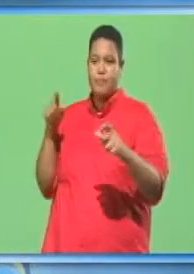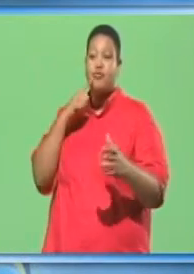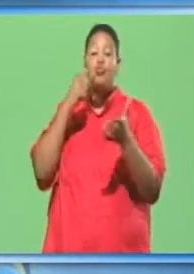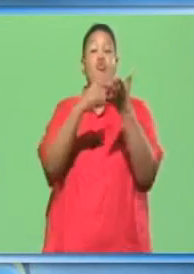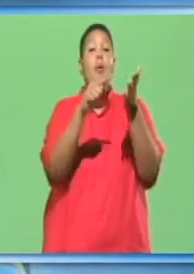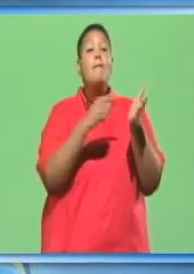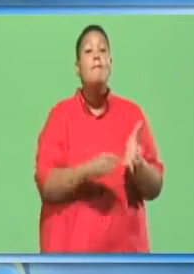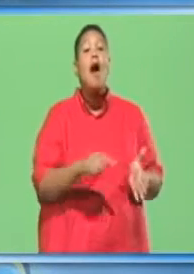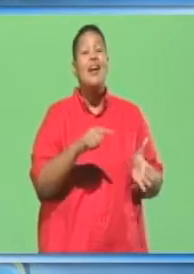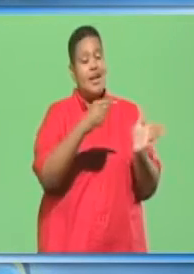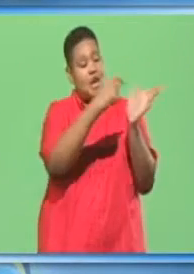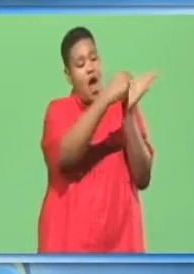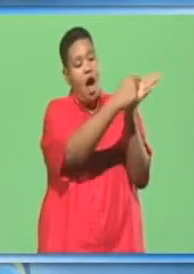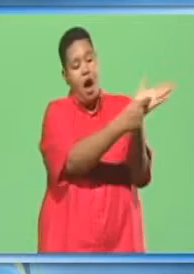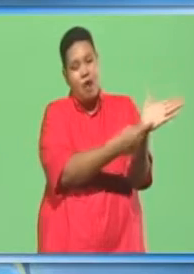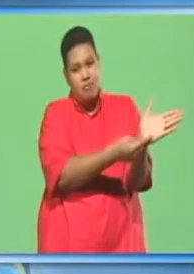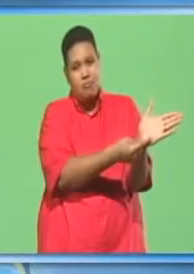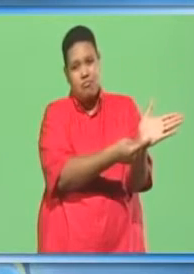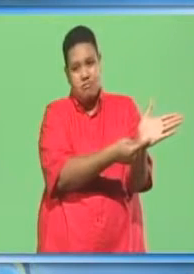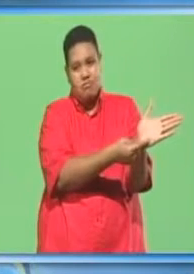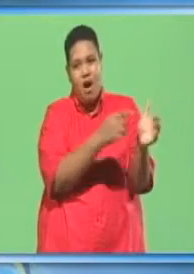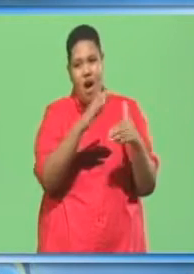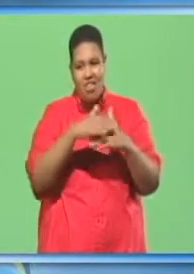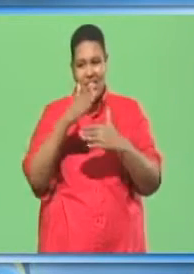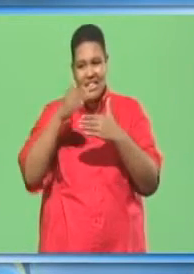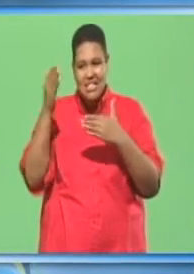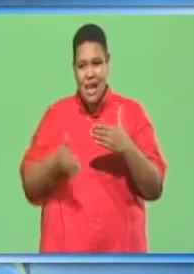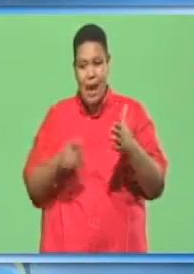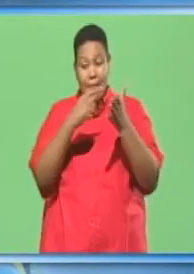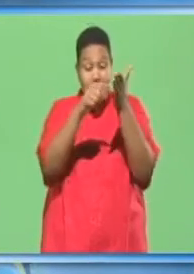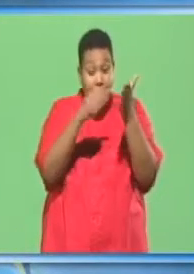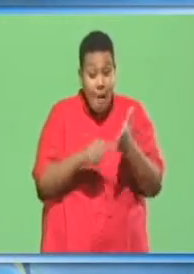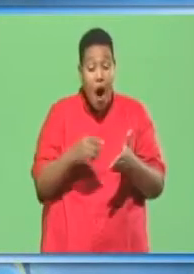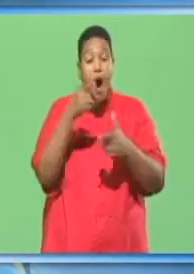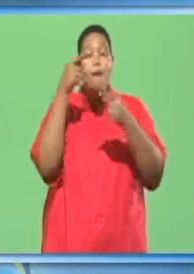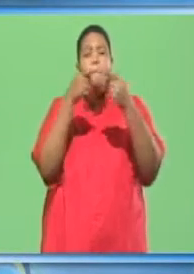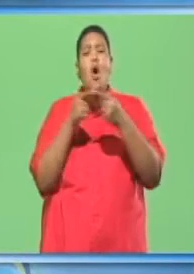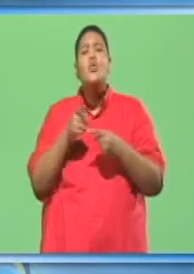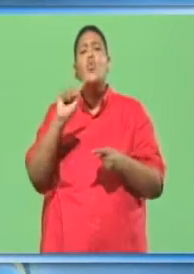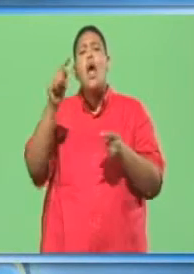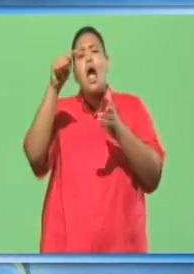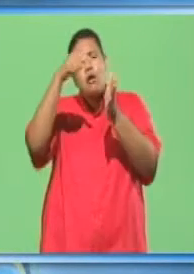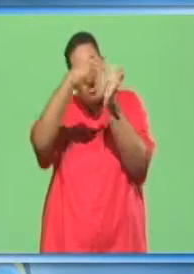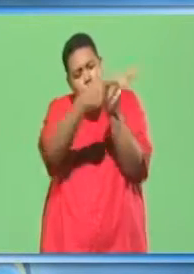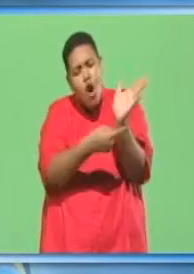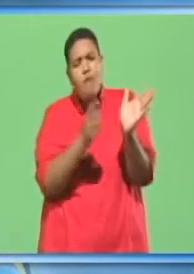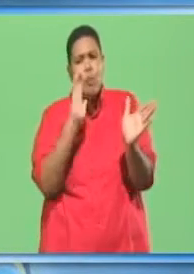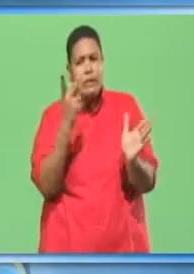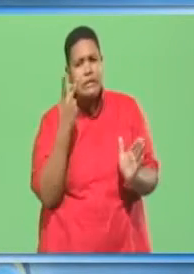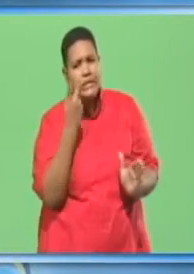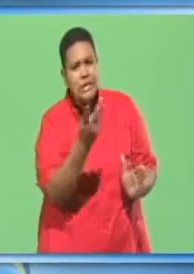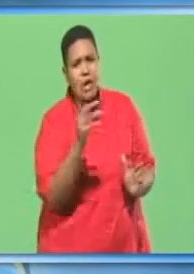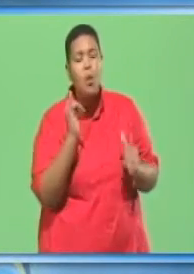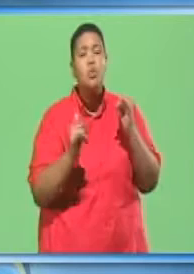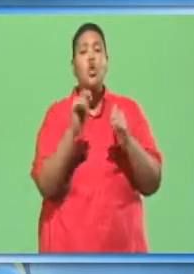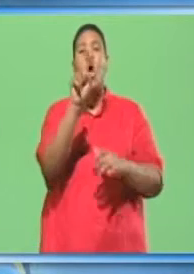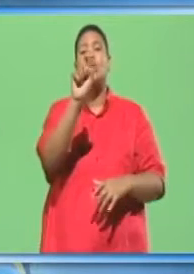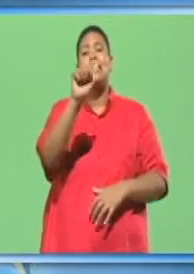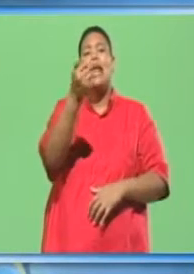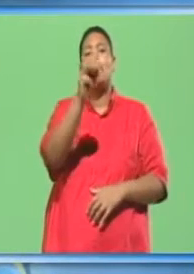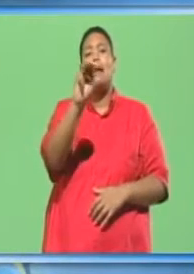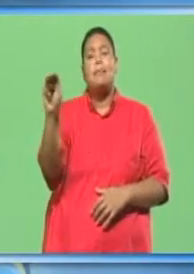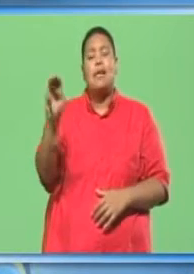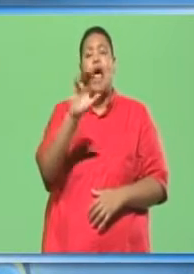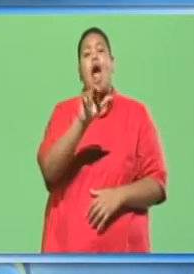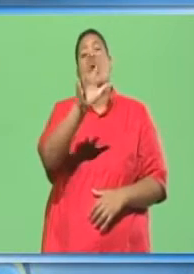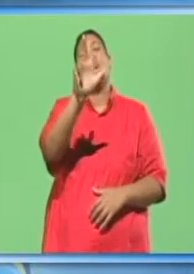Marking the curve on the side pieces. Mark points where the ends of the curve will be located, which is 110 mm